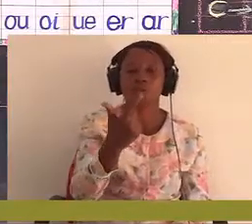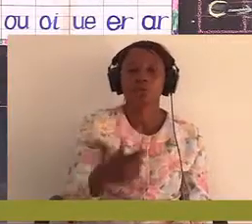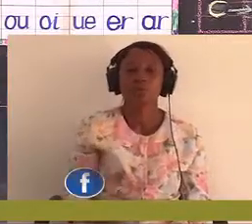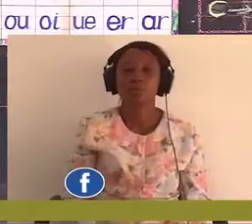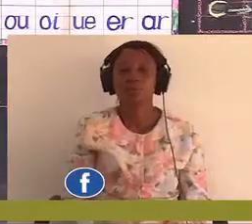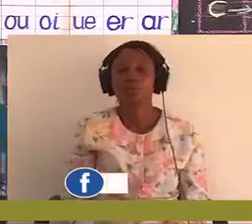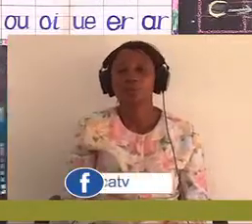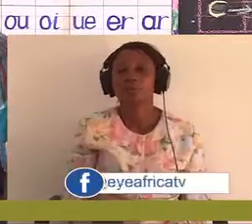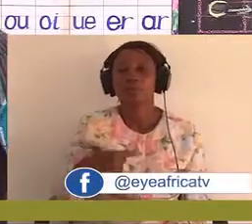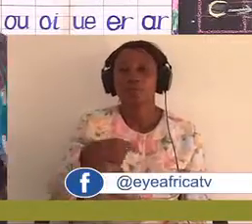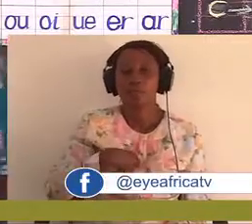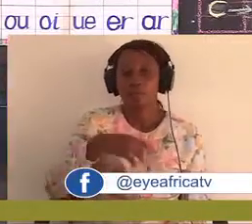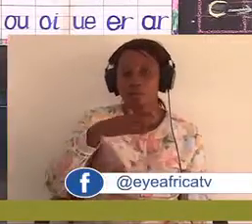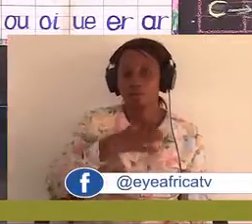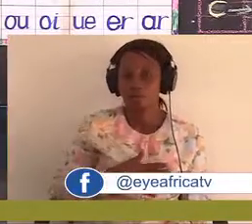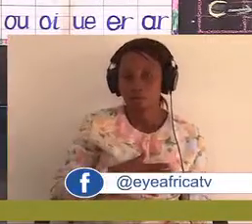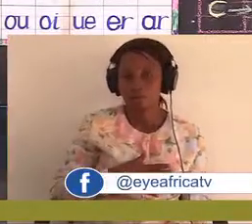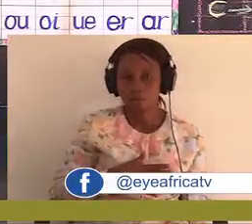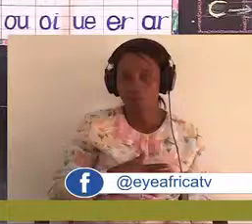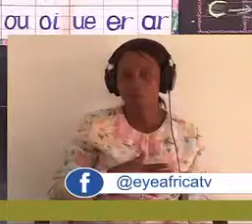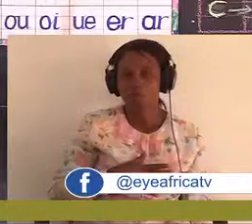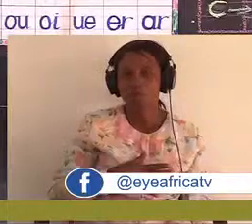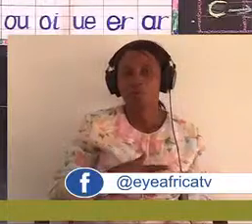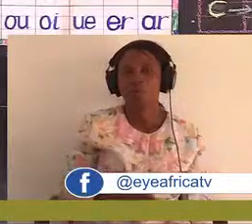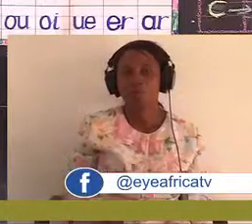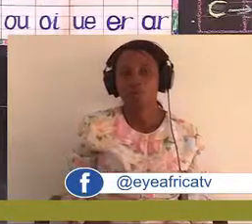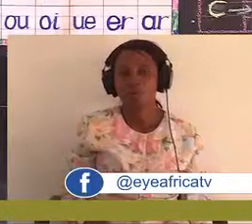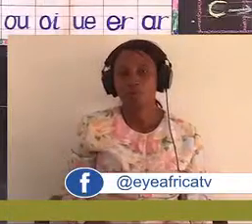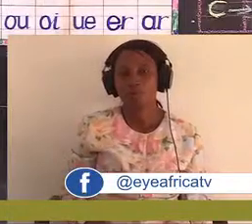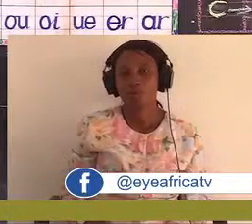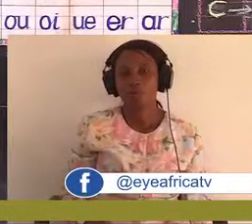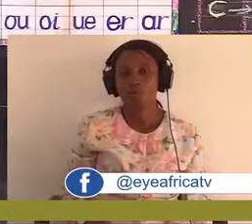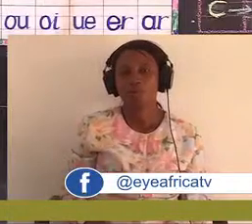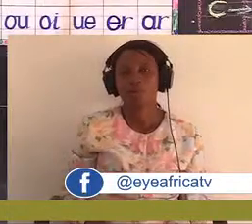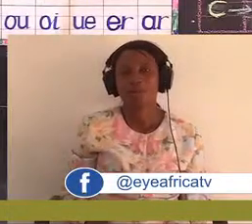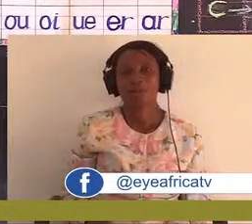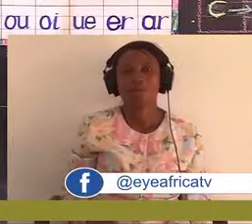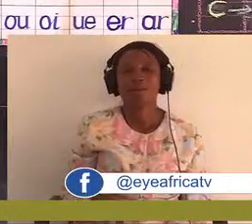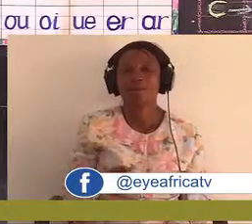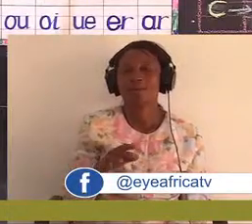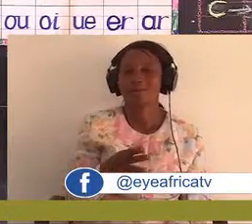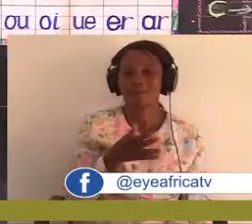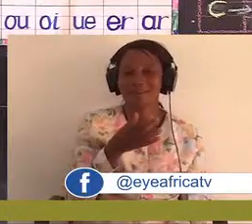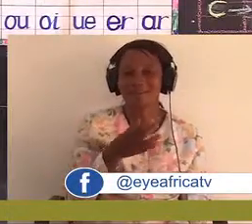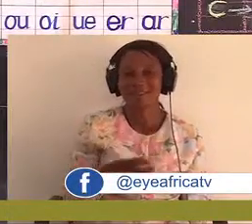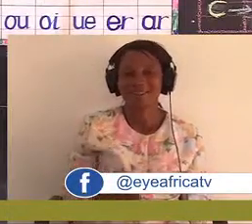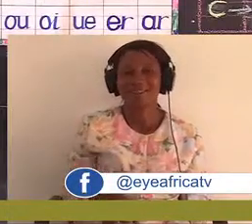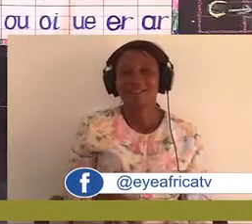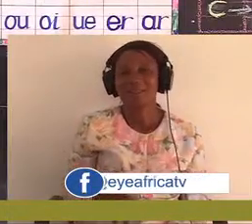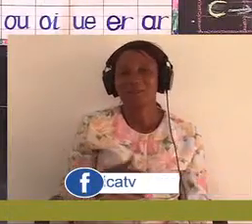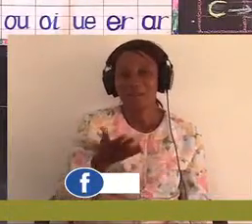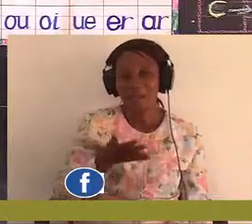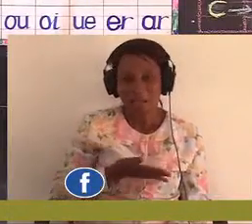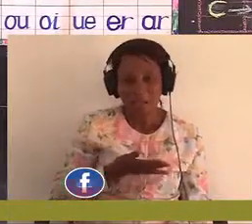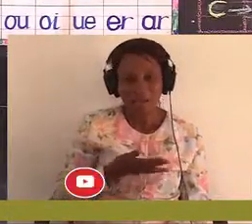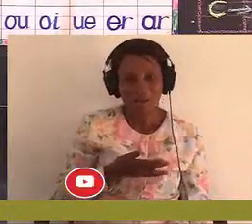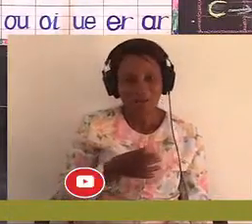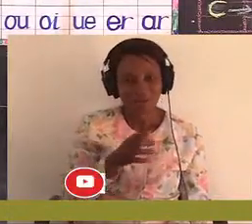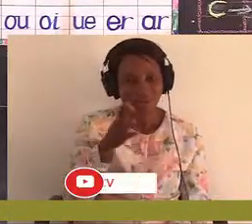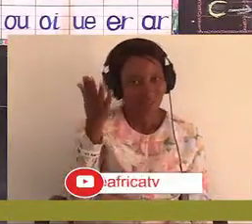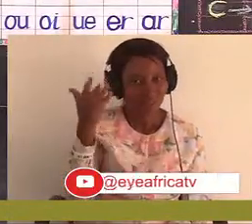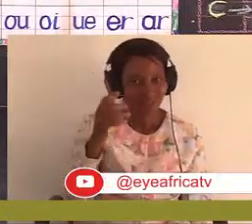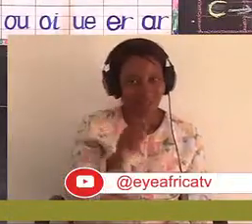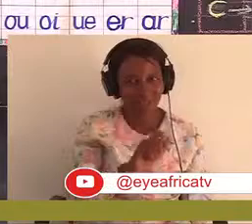Good. I hope because when you say girl, I say good, that's not the reason why you said good. Do you have it in your